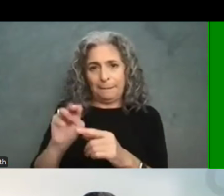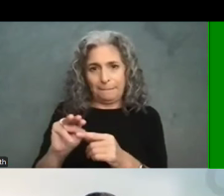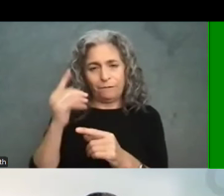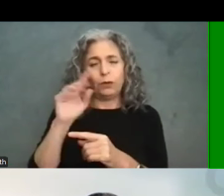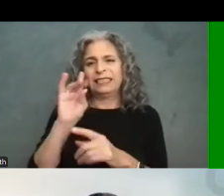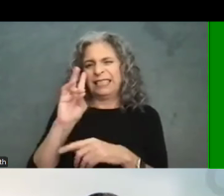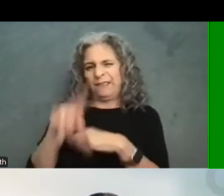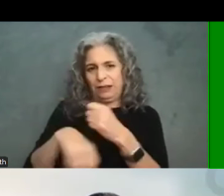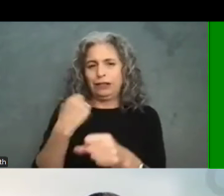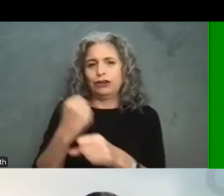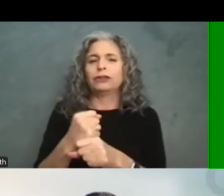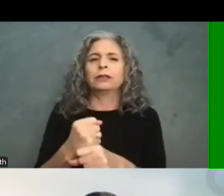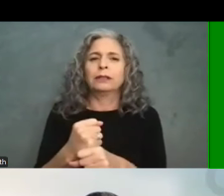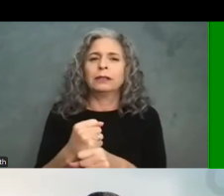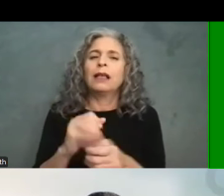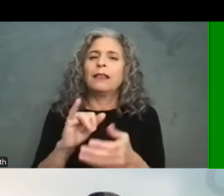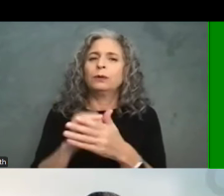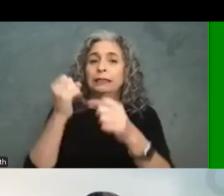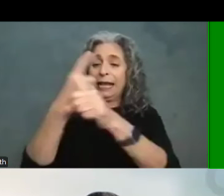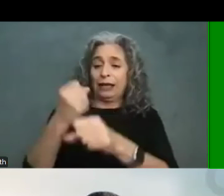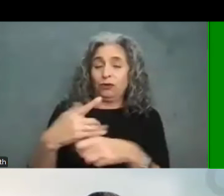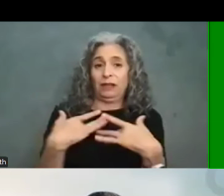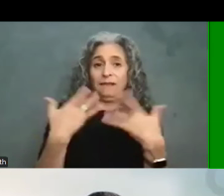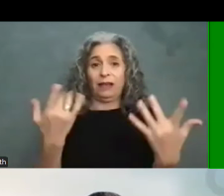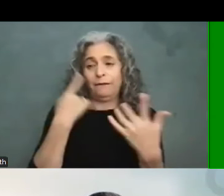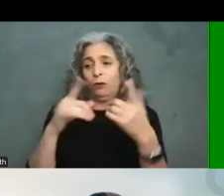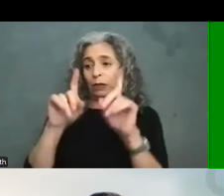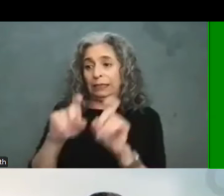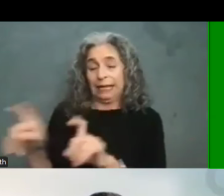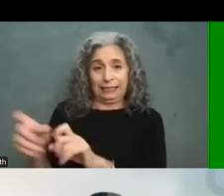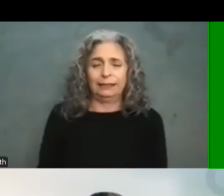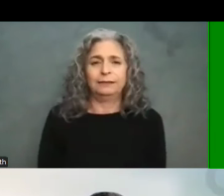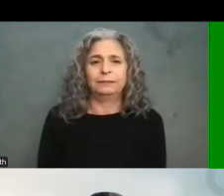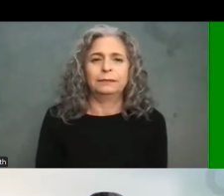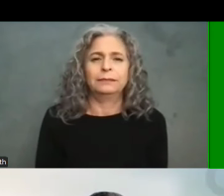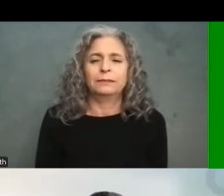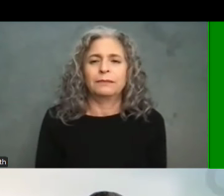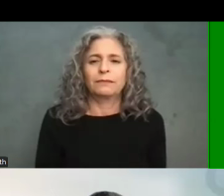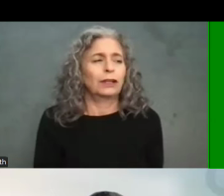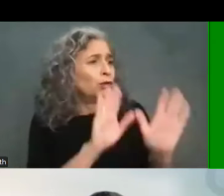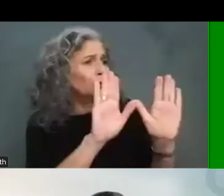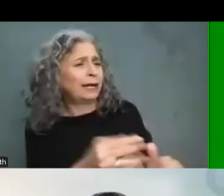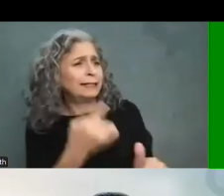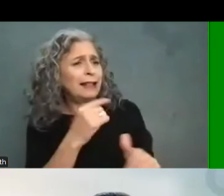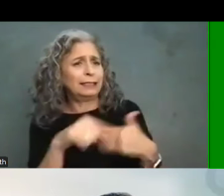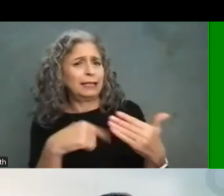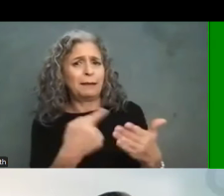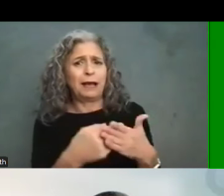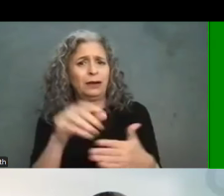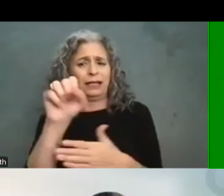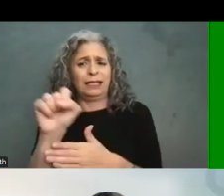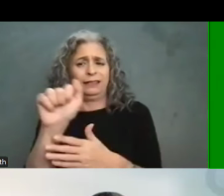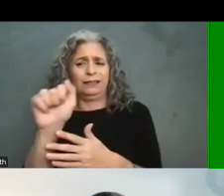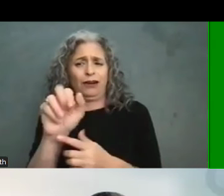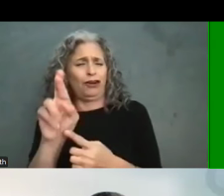7 years. It was an annual event just to discuss testing. Yeah. Great. Tell us a little bit about SAR and how